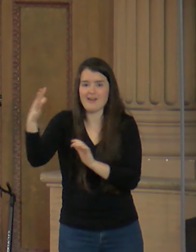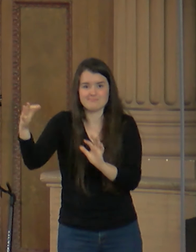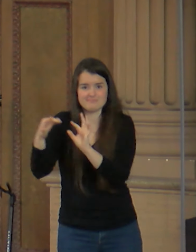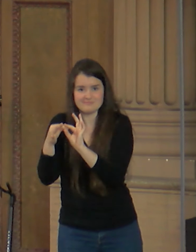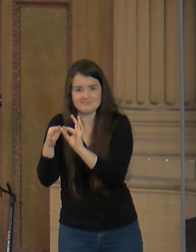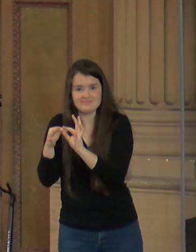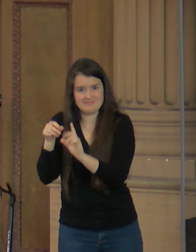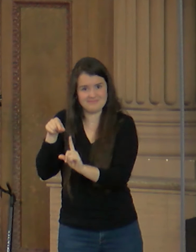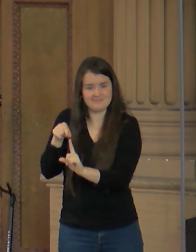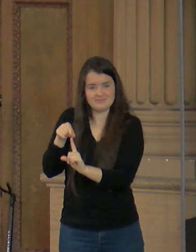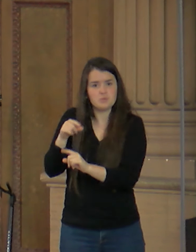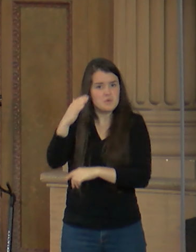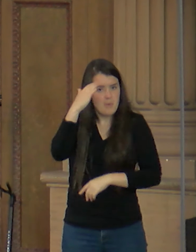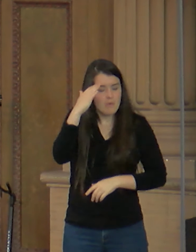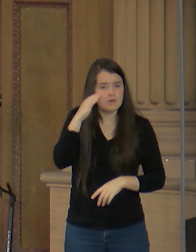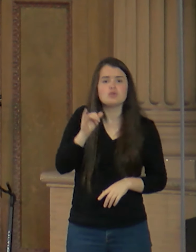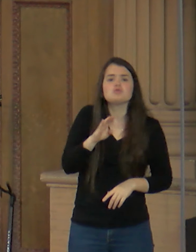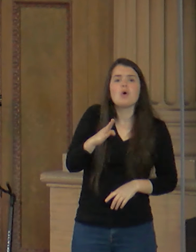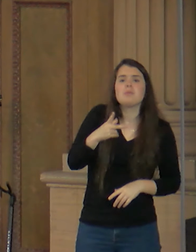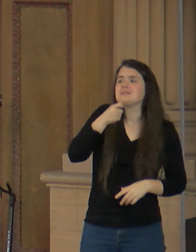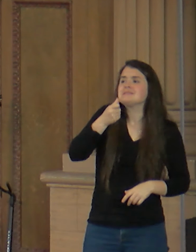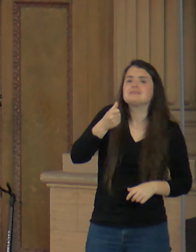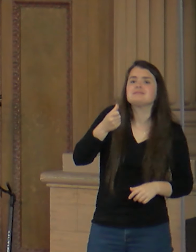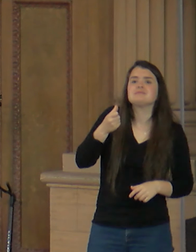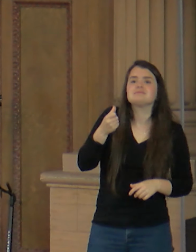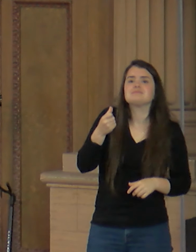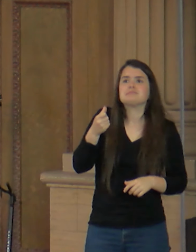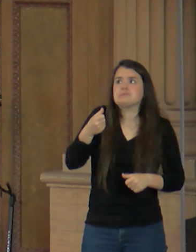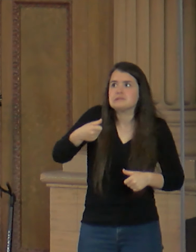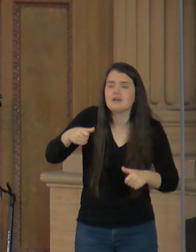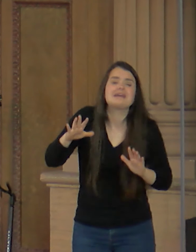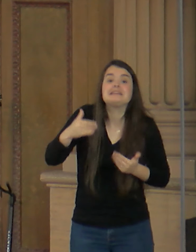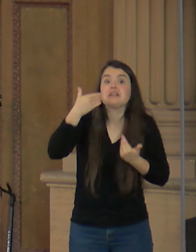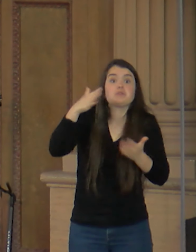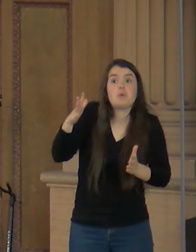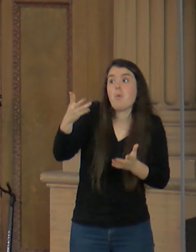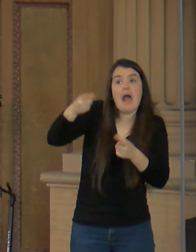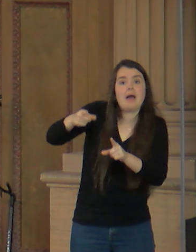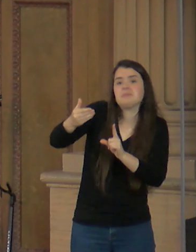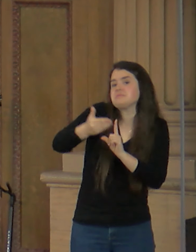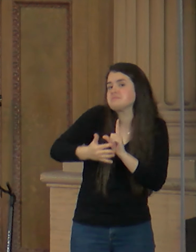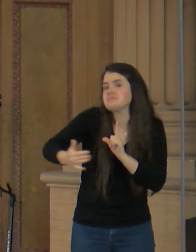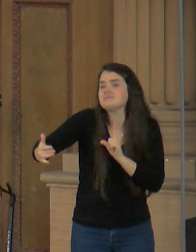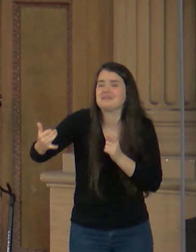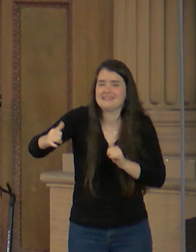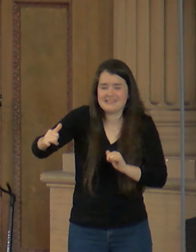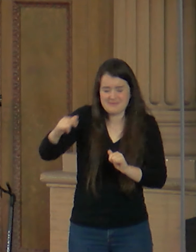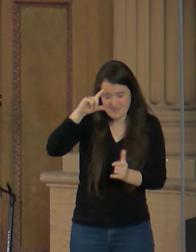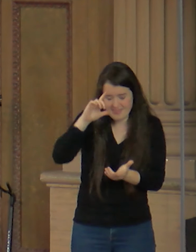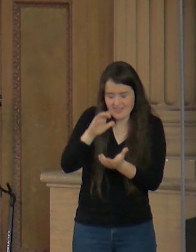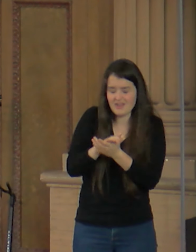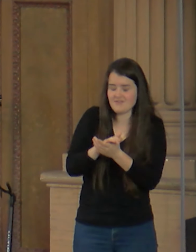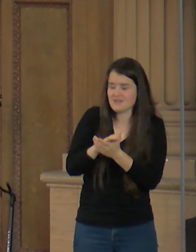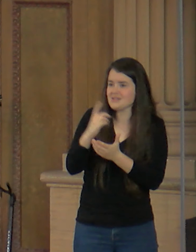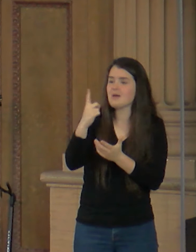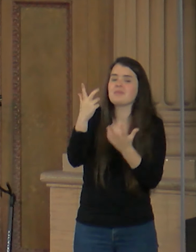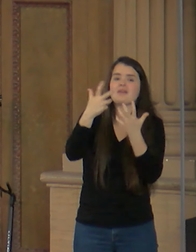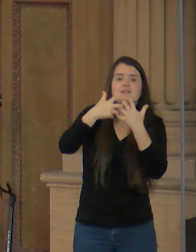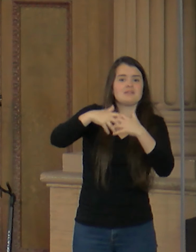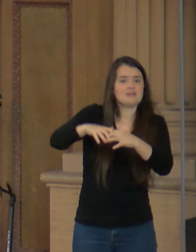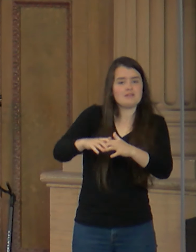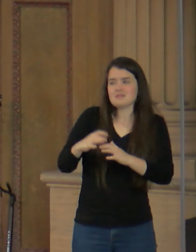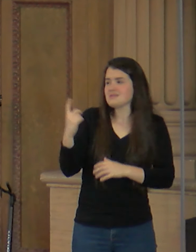he doesn't give up hope that somehow his Redeemer would set things right. And he doesn't give up his claim that